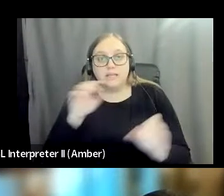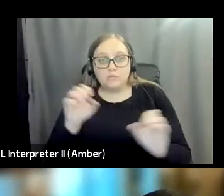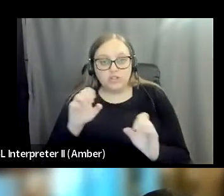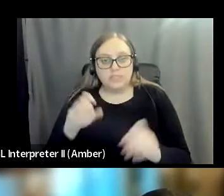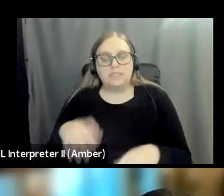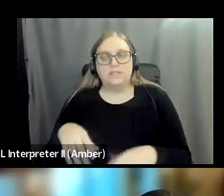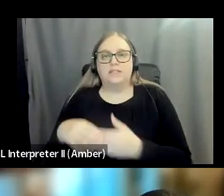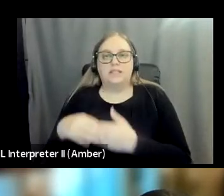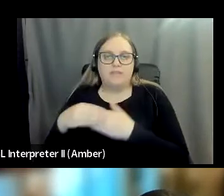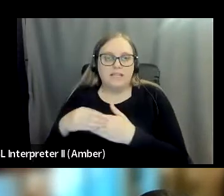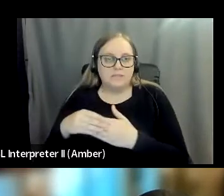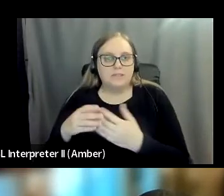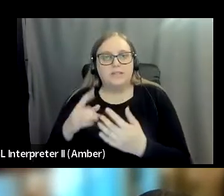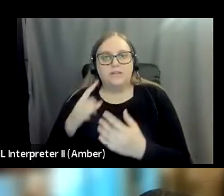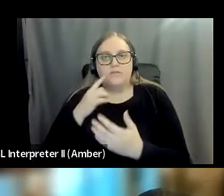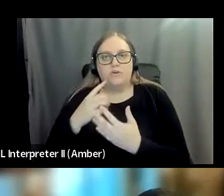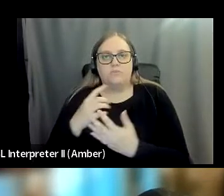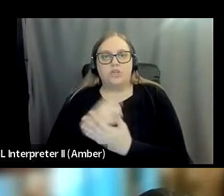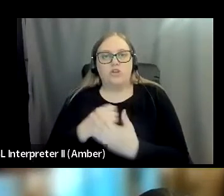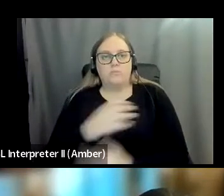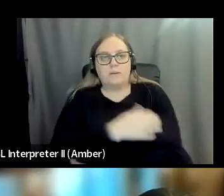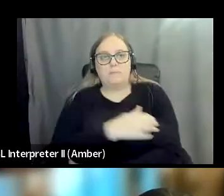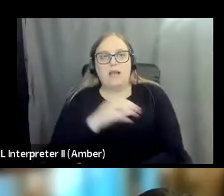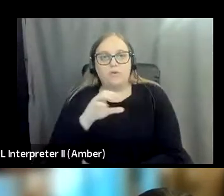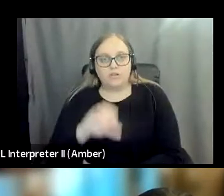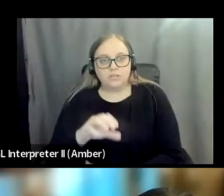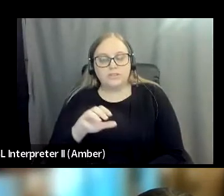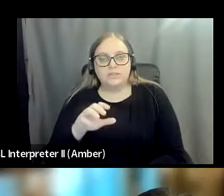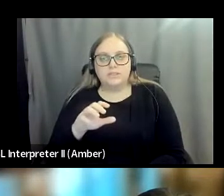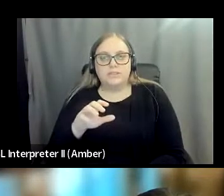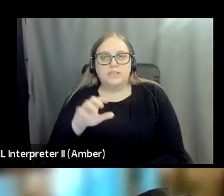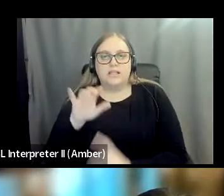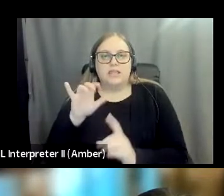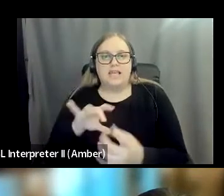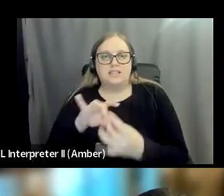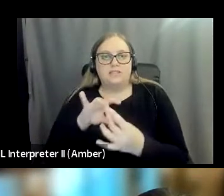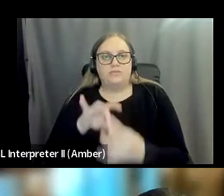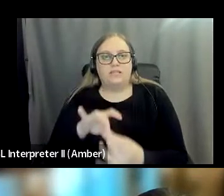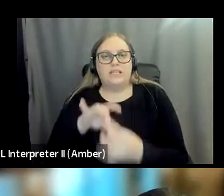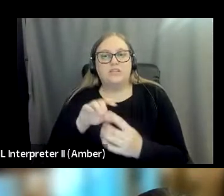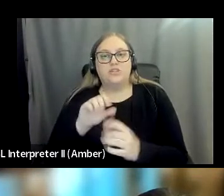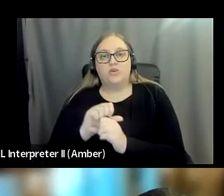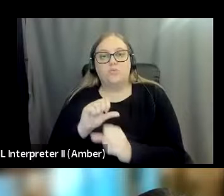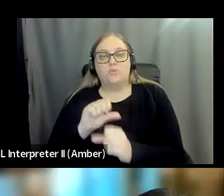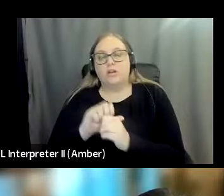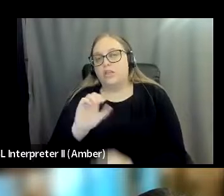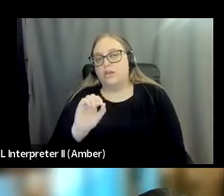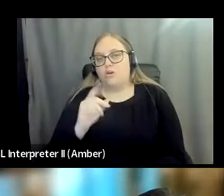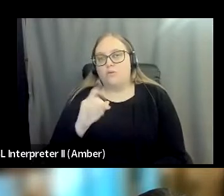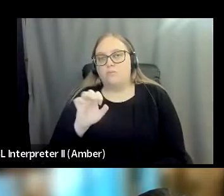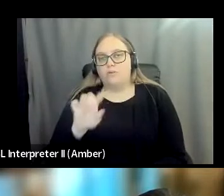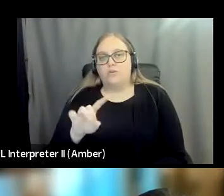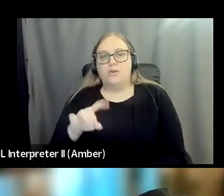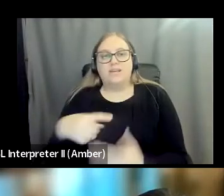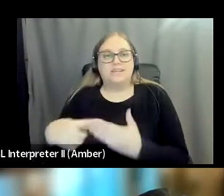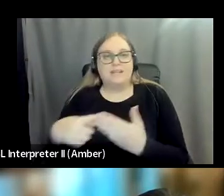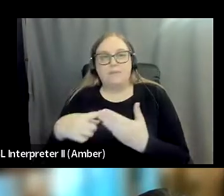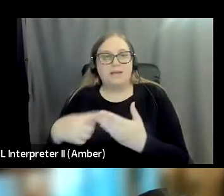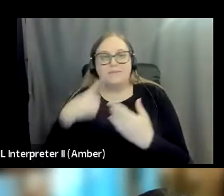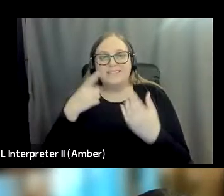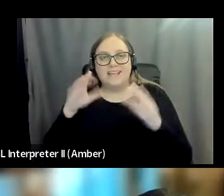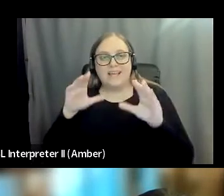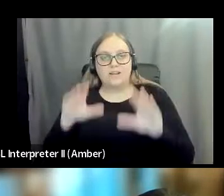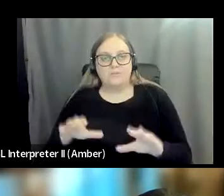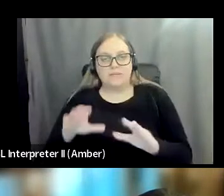of the flexibility in terms of procurement powers was in sort of related to the work of the Opioid Abatement Settlement Commission, of which